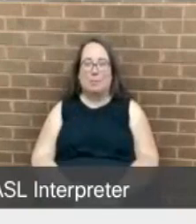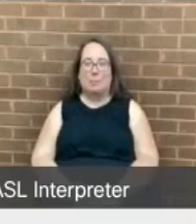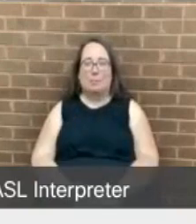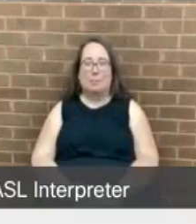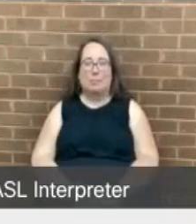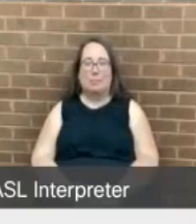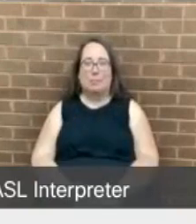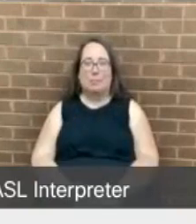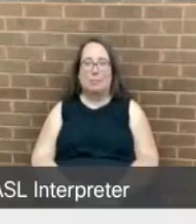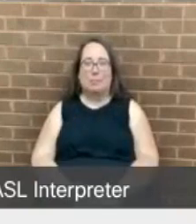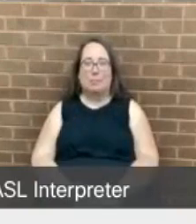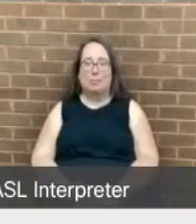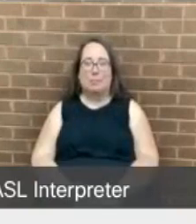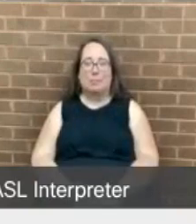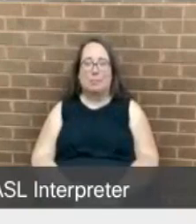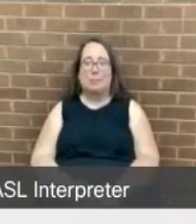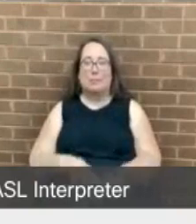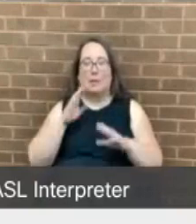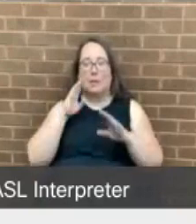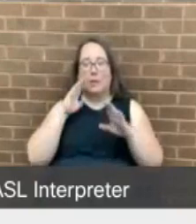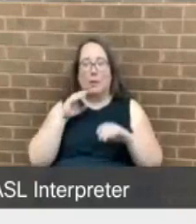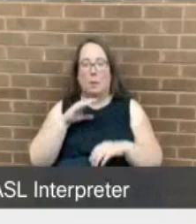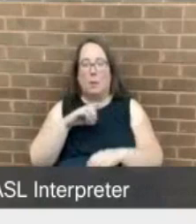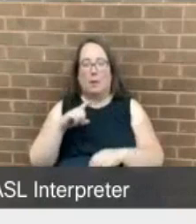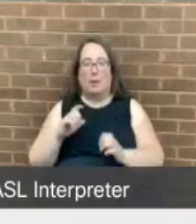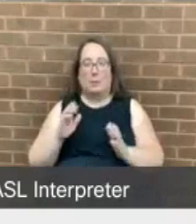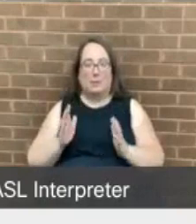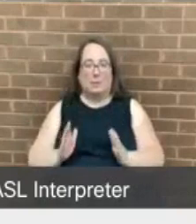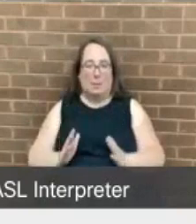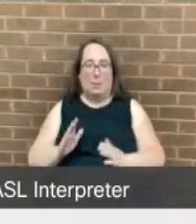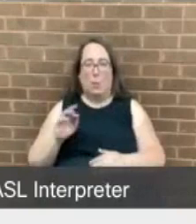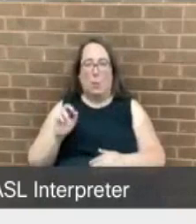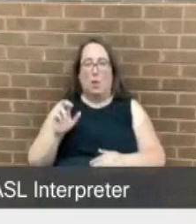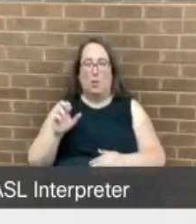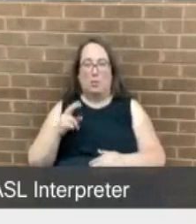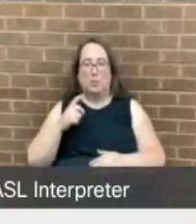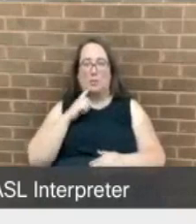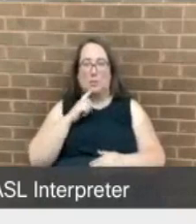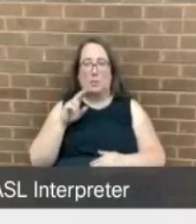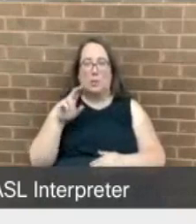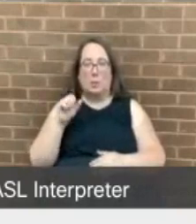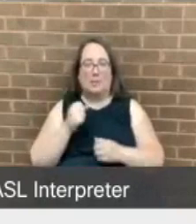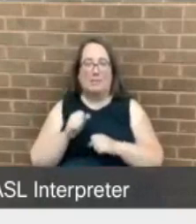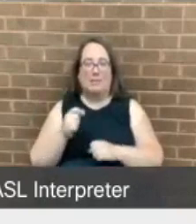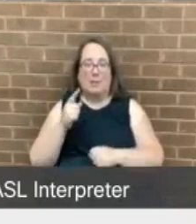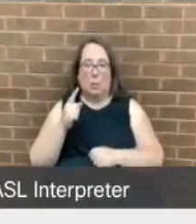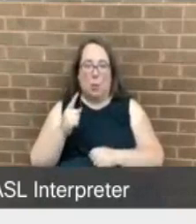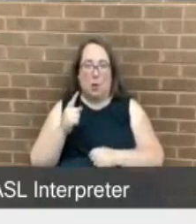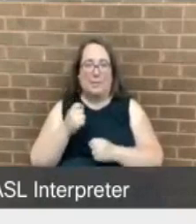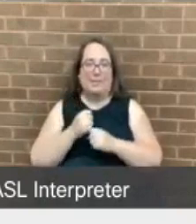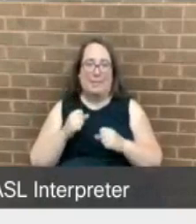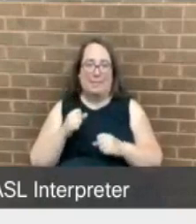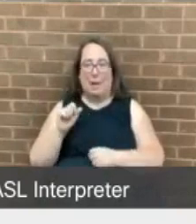Also, I know Ms. Councilmember Walsh mentioned it, but US 1 safety and pedestrian projects.